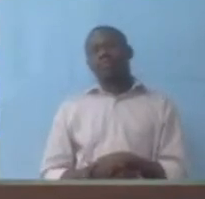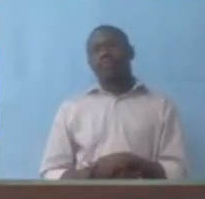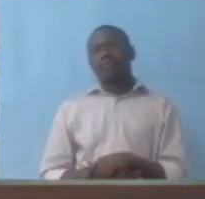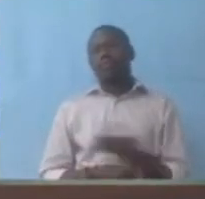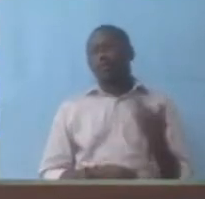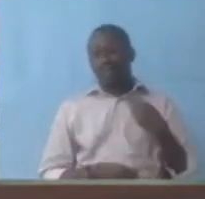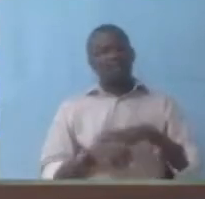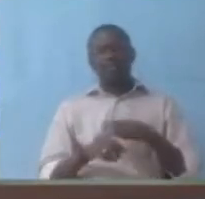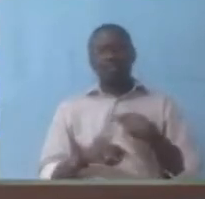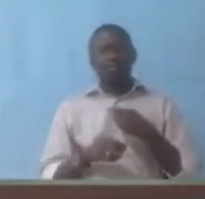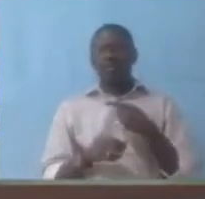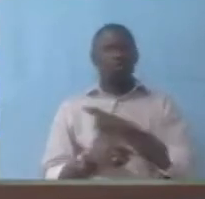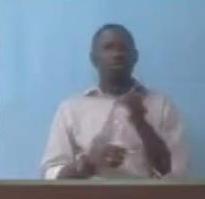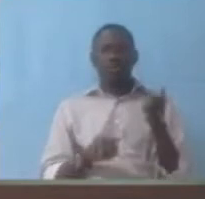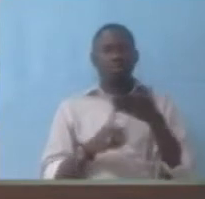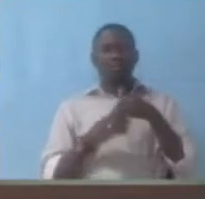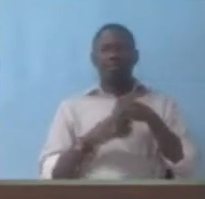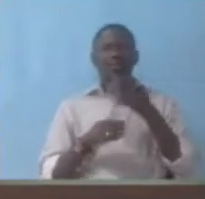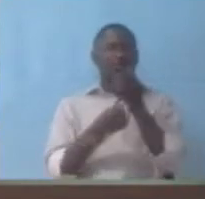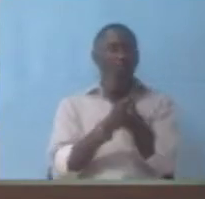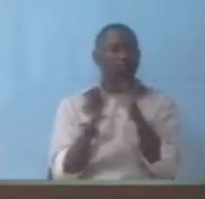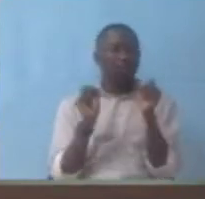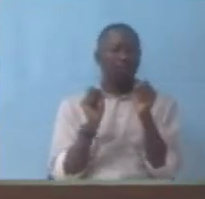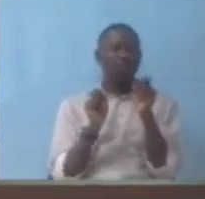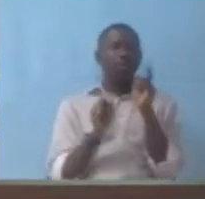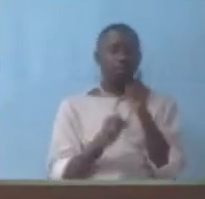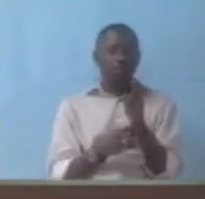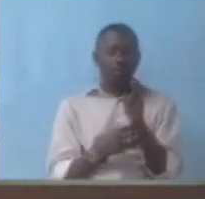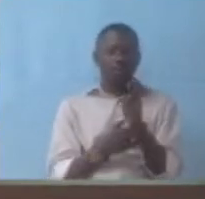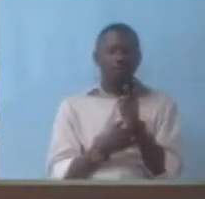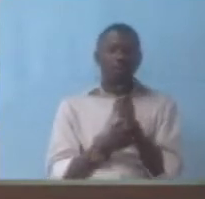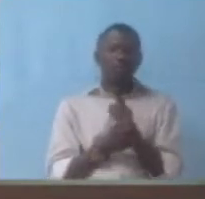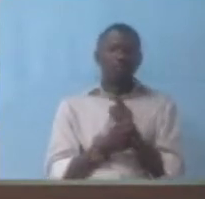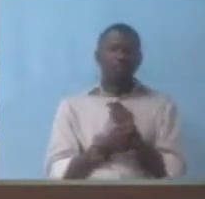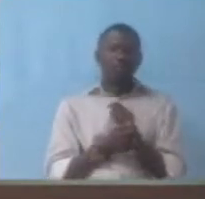was no savior. However,